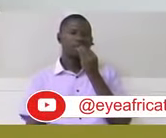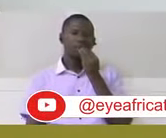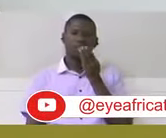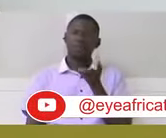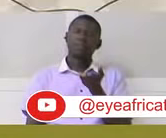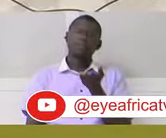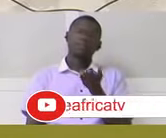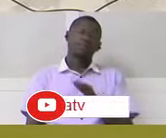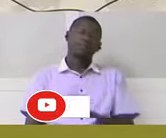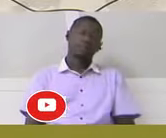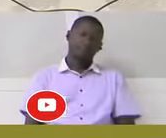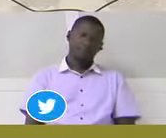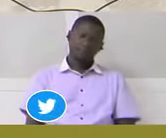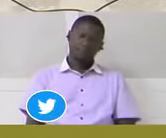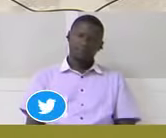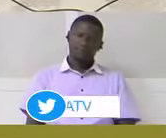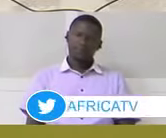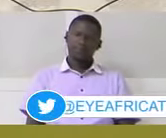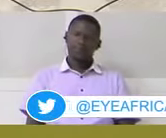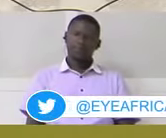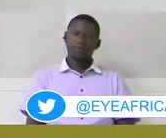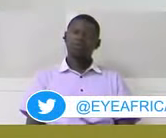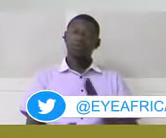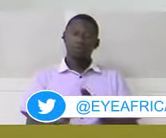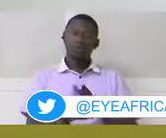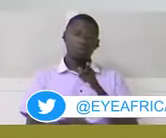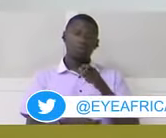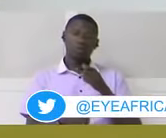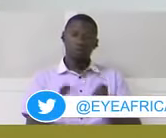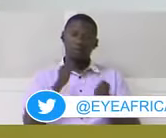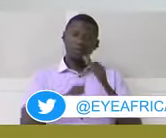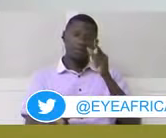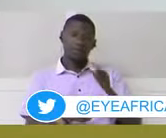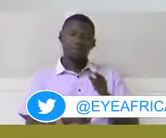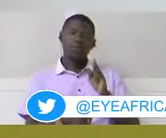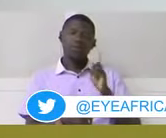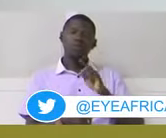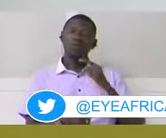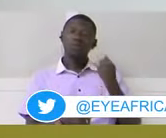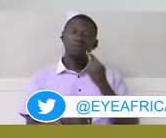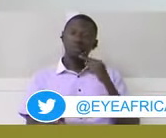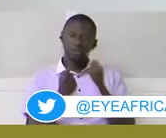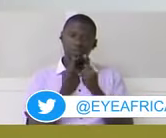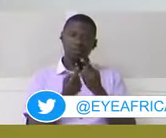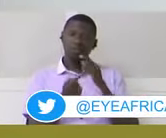menga wala ninga biscuit onyi ka tombo. So obviously you being the driver, the only thing you can do is to maneuver.